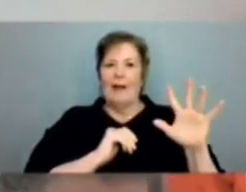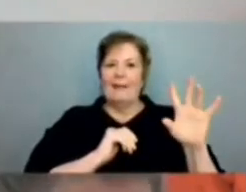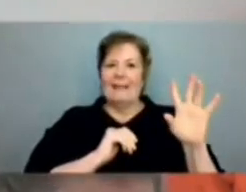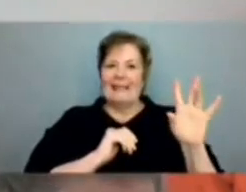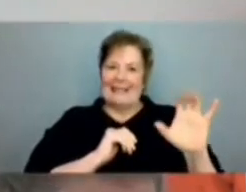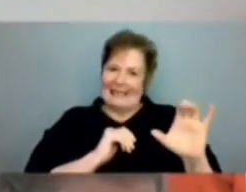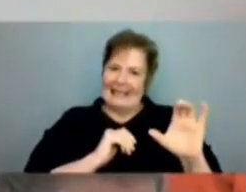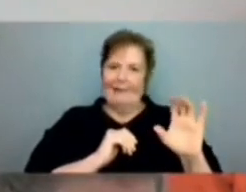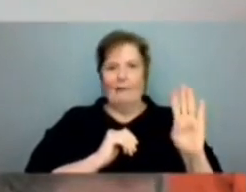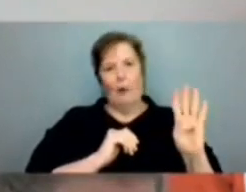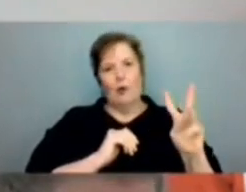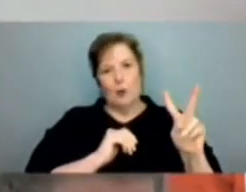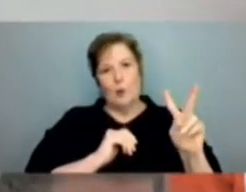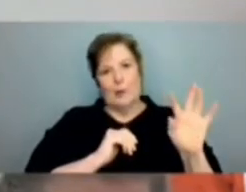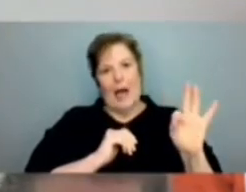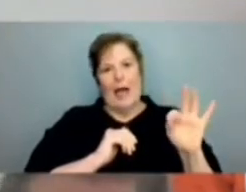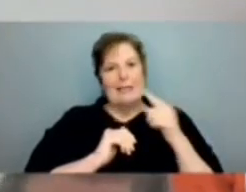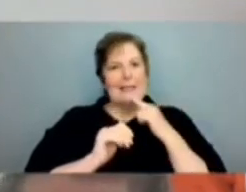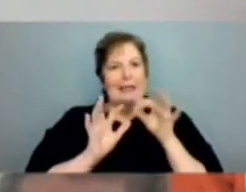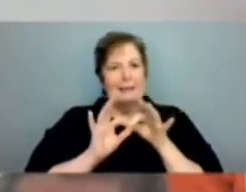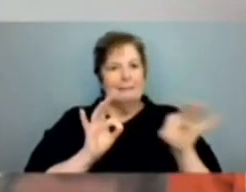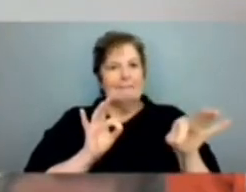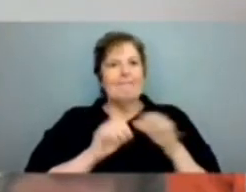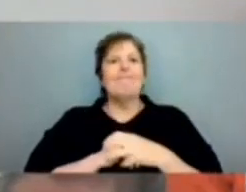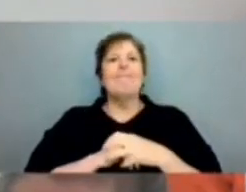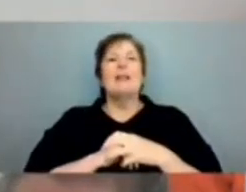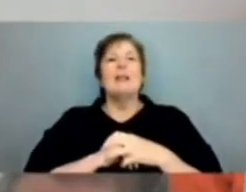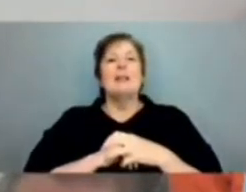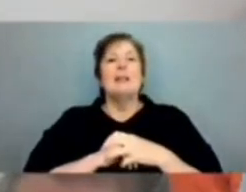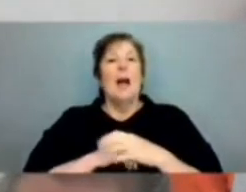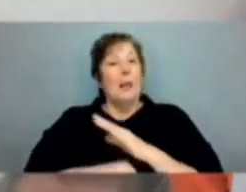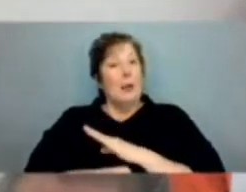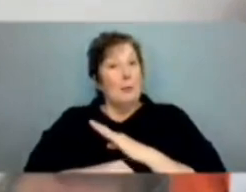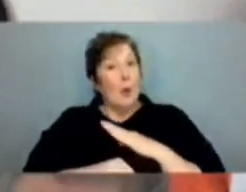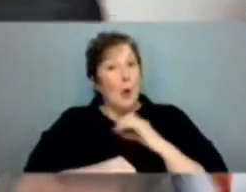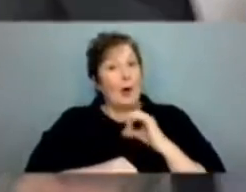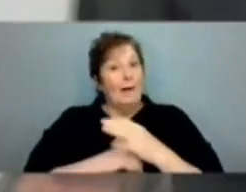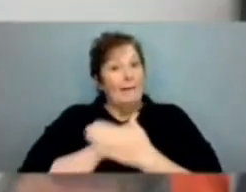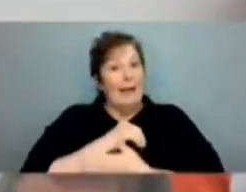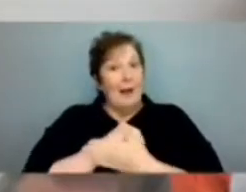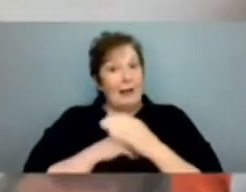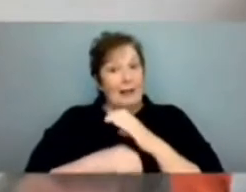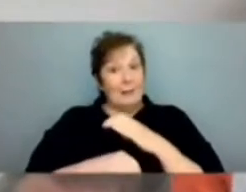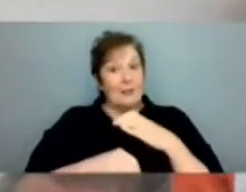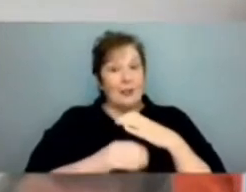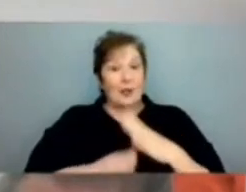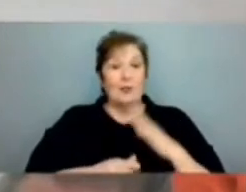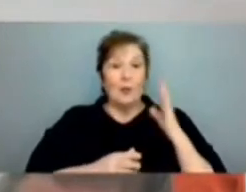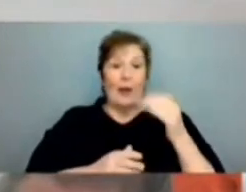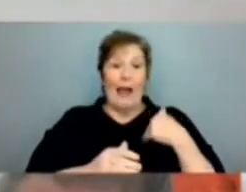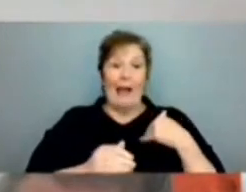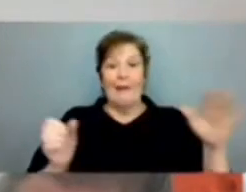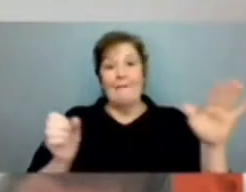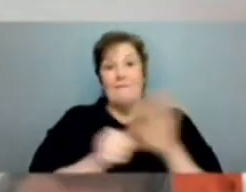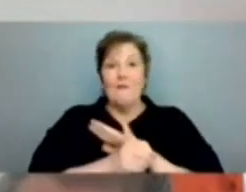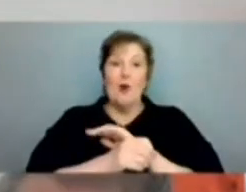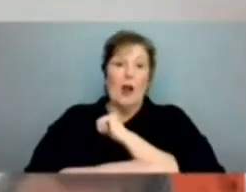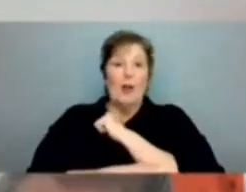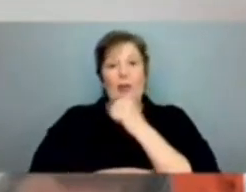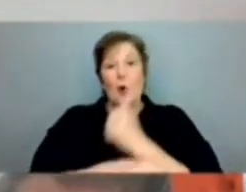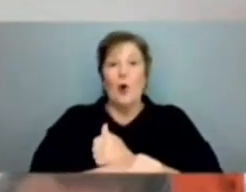115C-429 reads as follows. The Board of County Commission shall have full authority to call